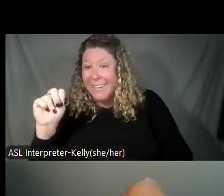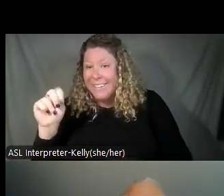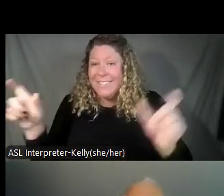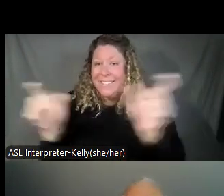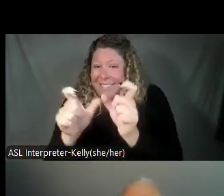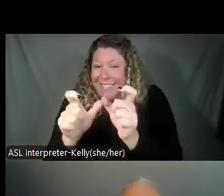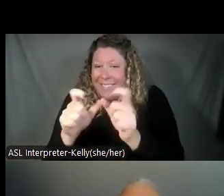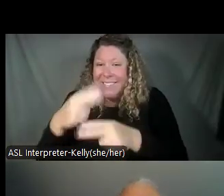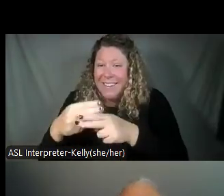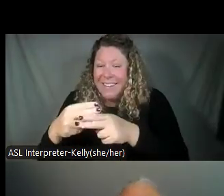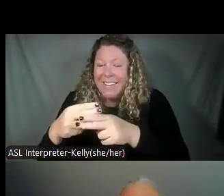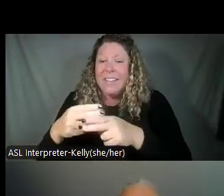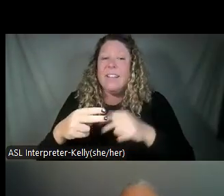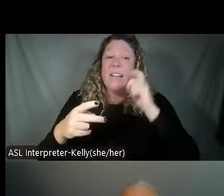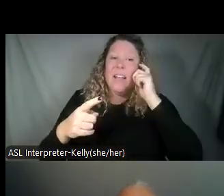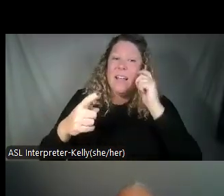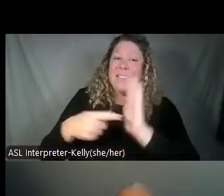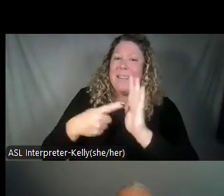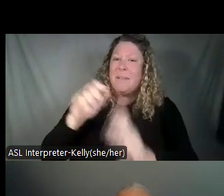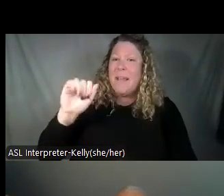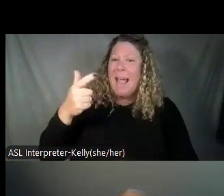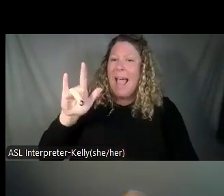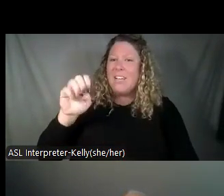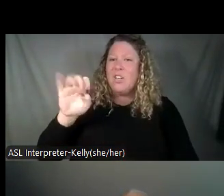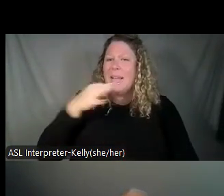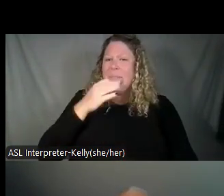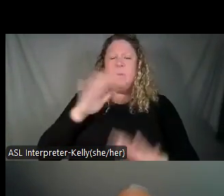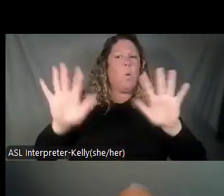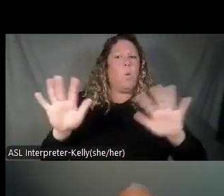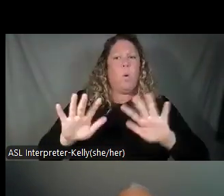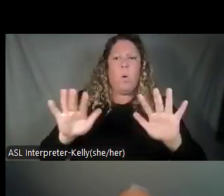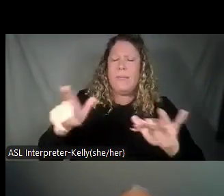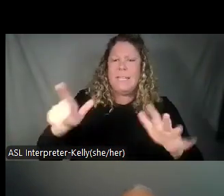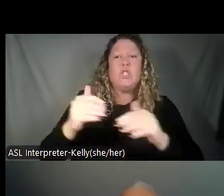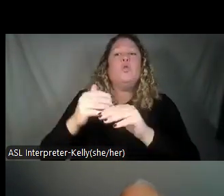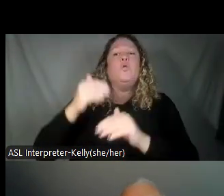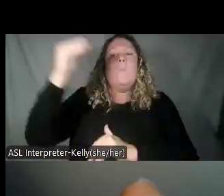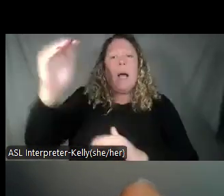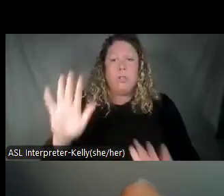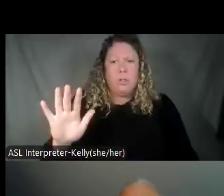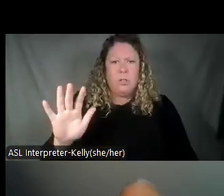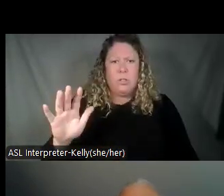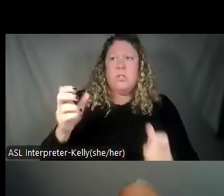even some of the Agile experts are going, this is too much. There are too many different things.